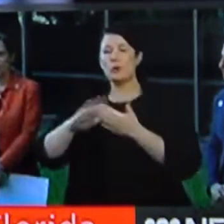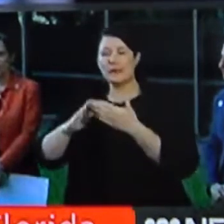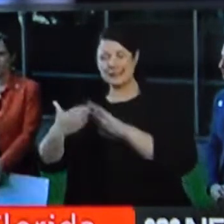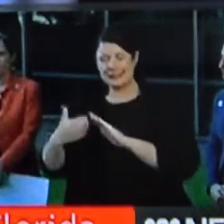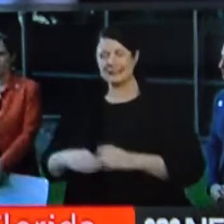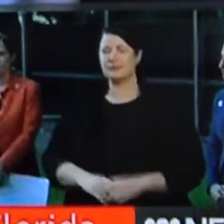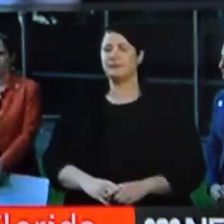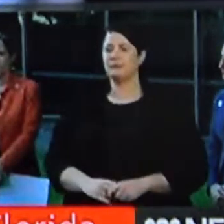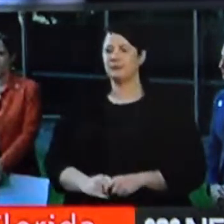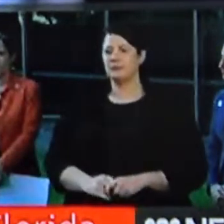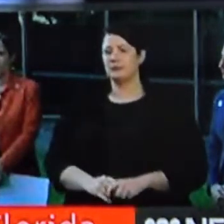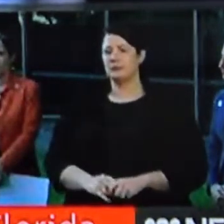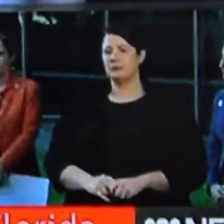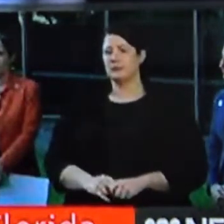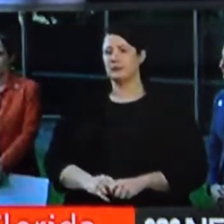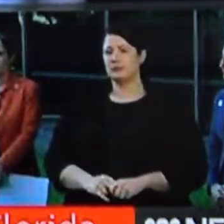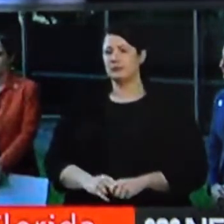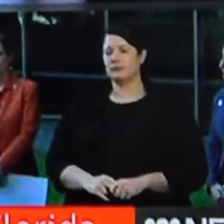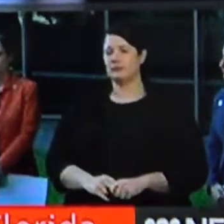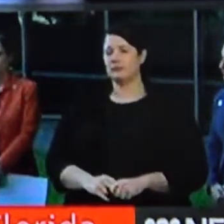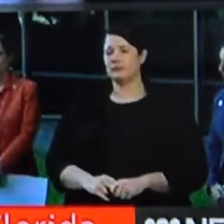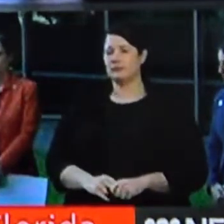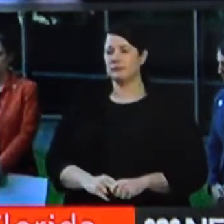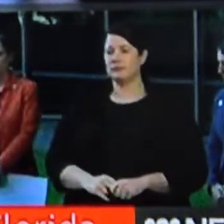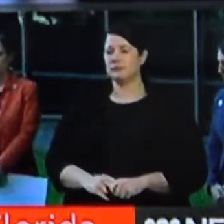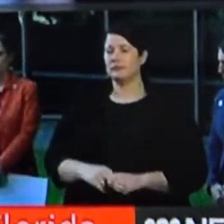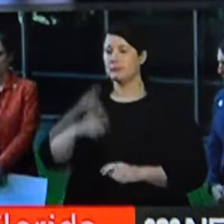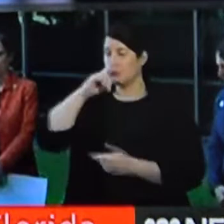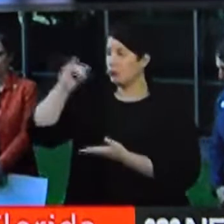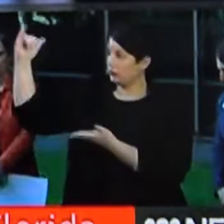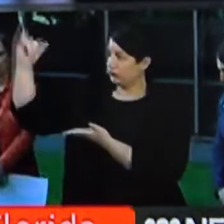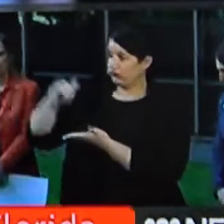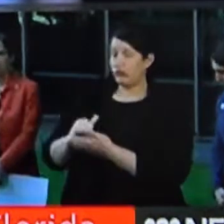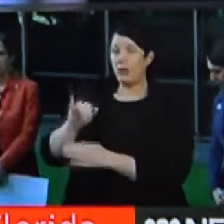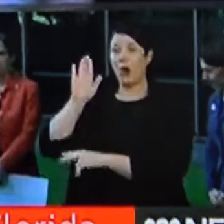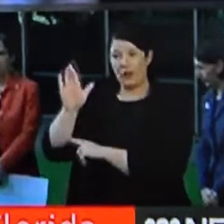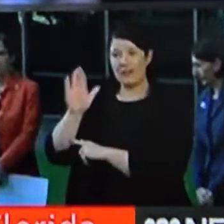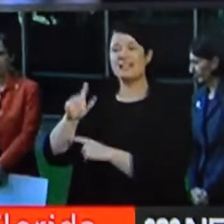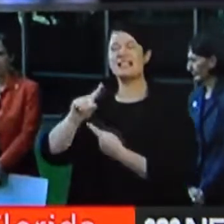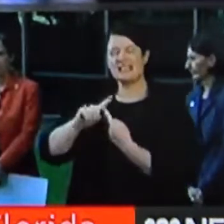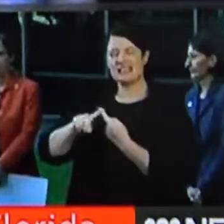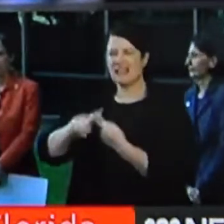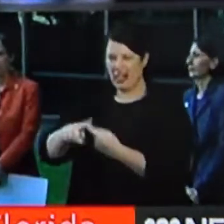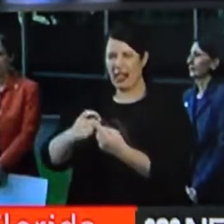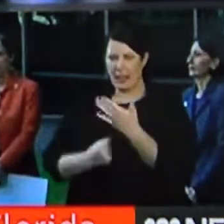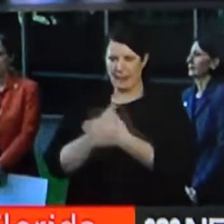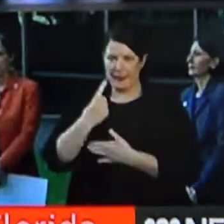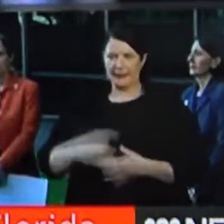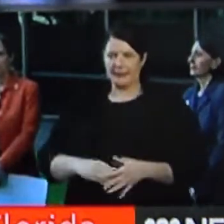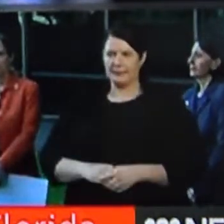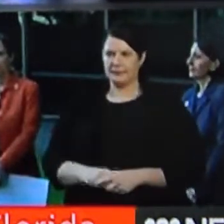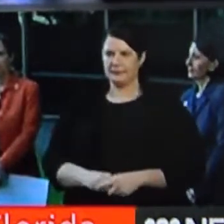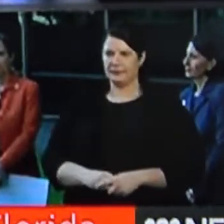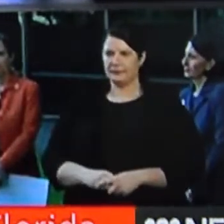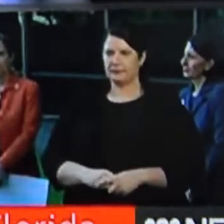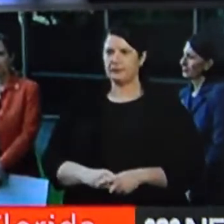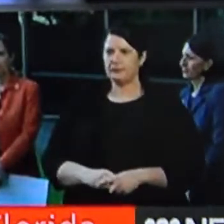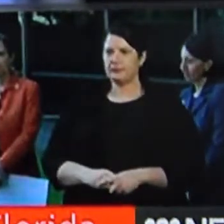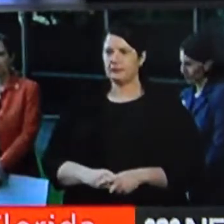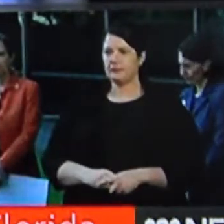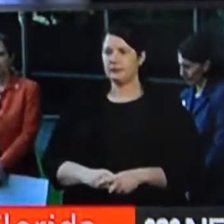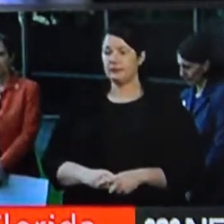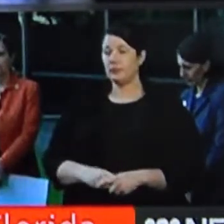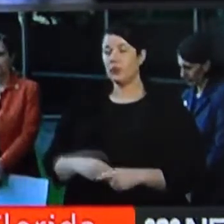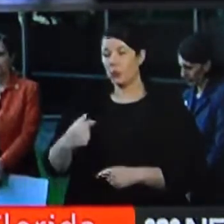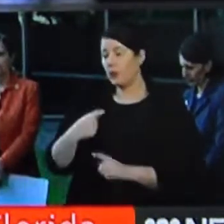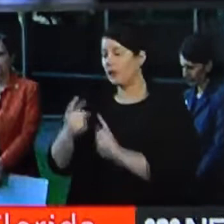In terms of Australians returning to Sydney Airport, that continues to flow consistently. People are being